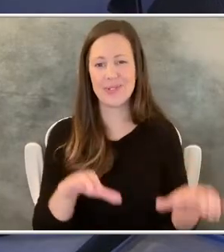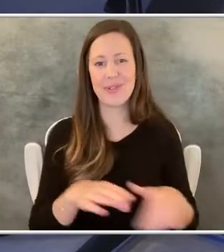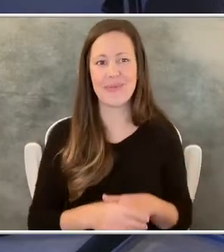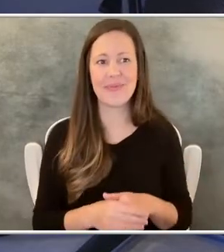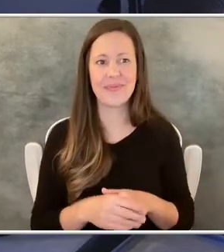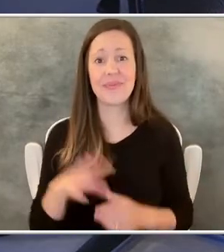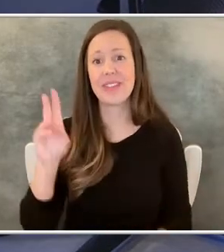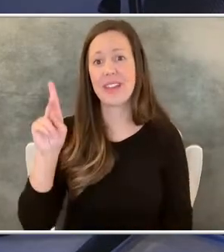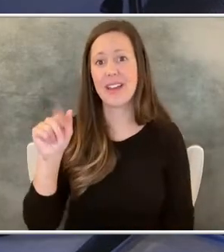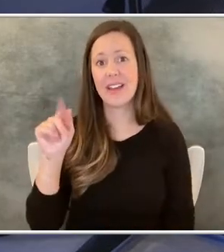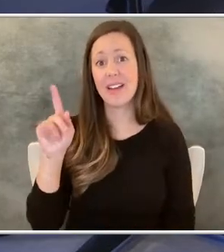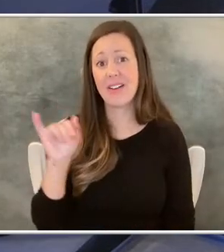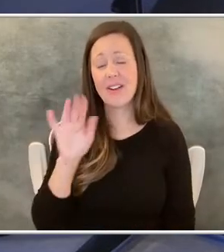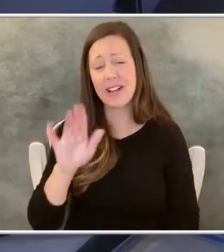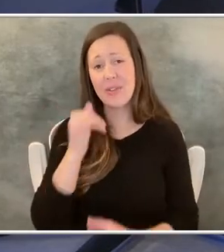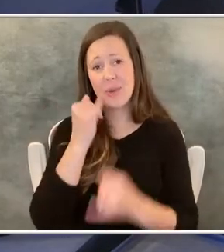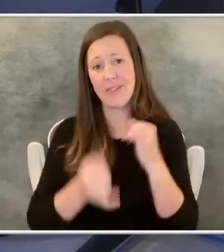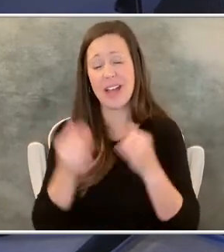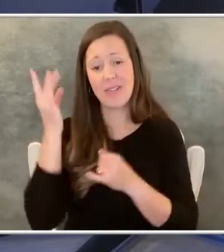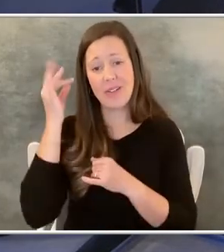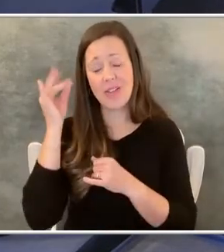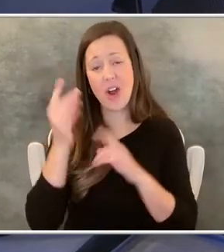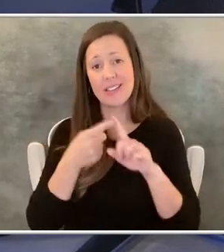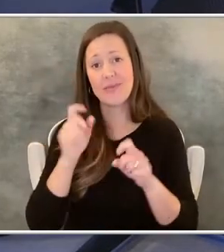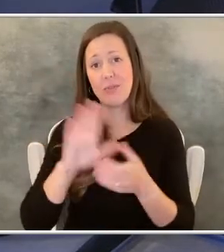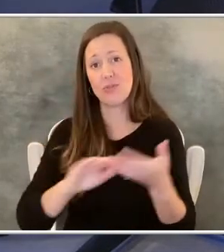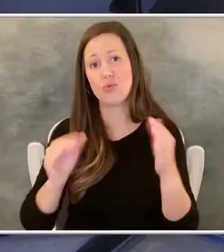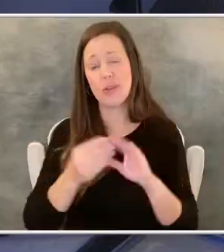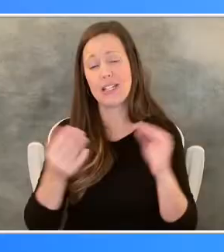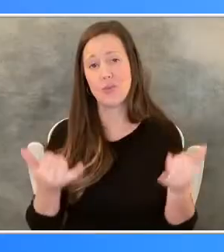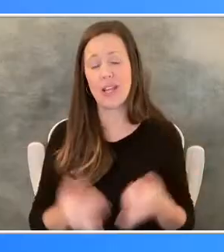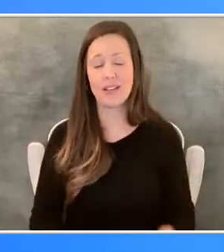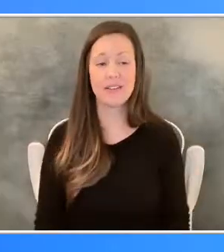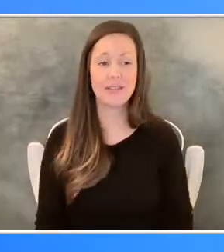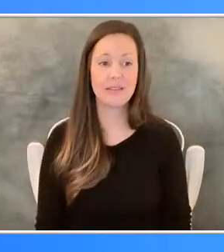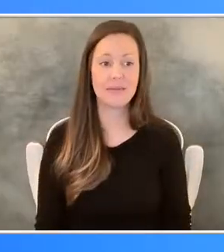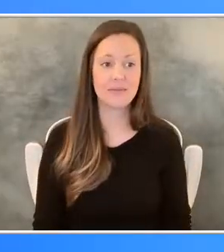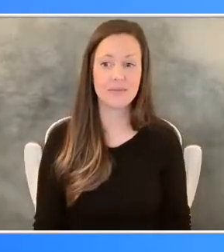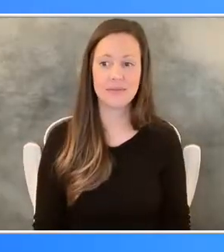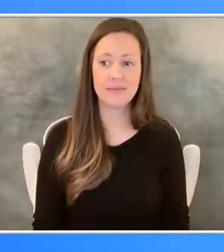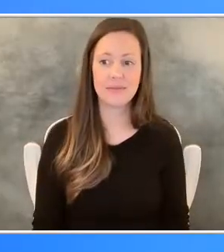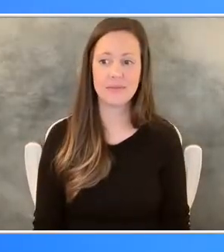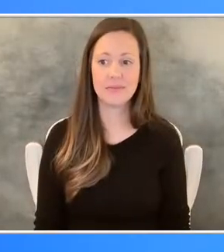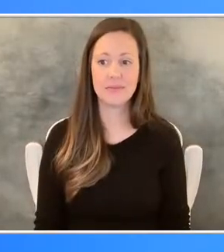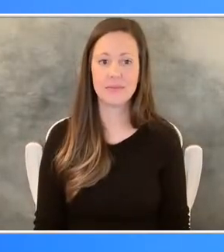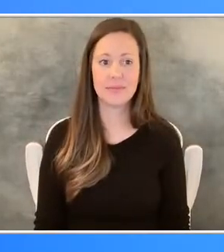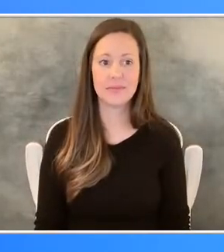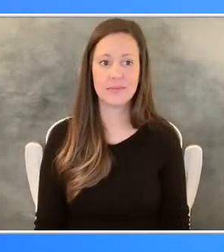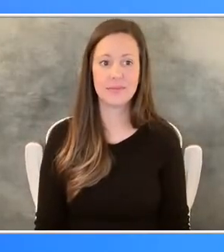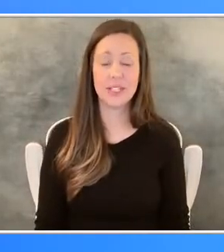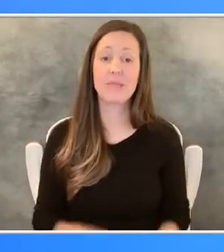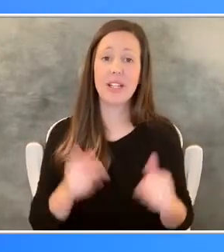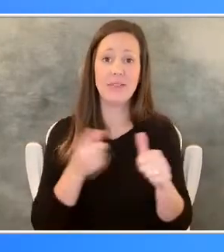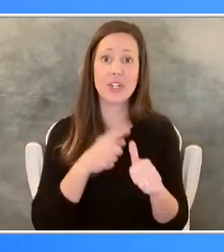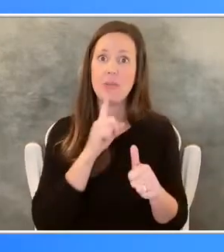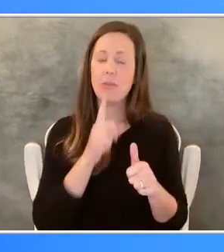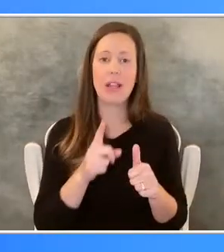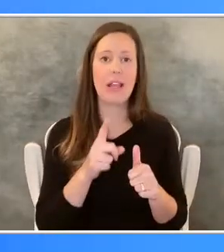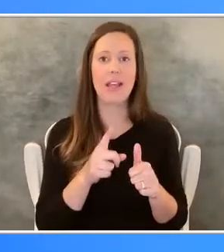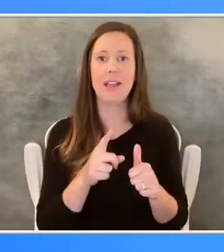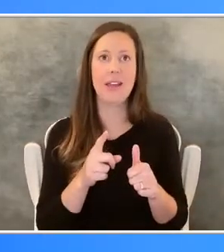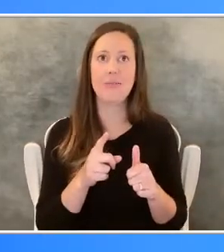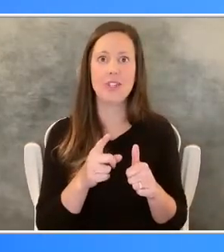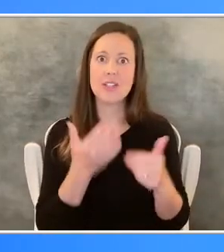the big takeaway from your story? Well, first of all, I'm just incredibly grateful, and my family as well.